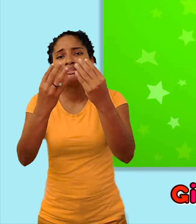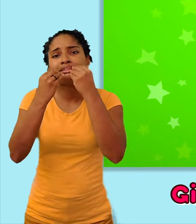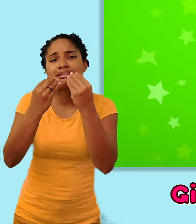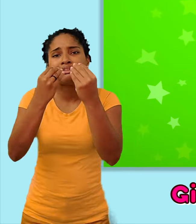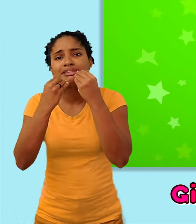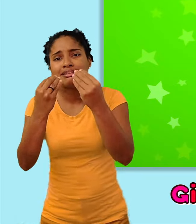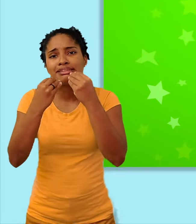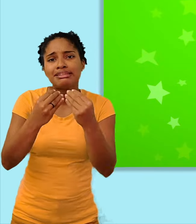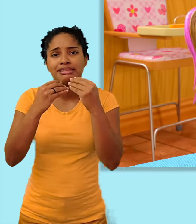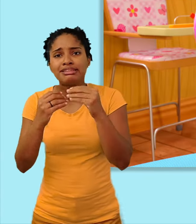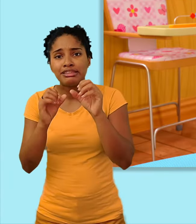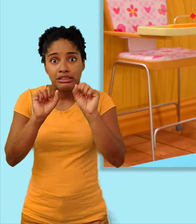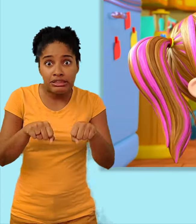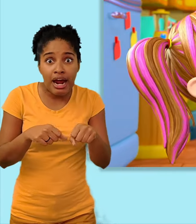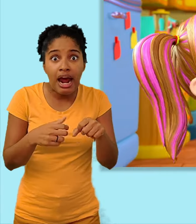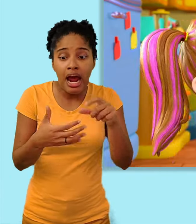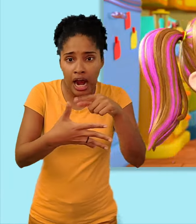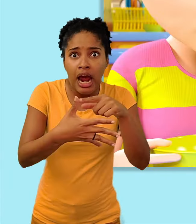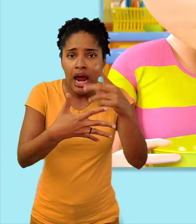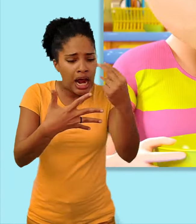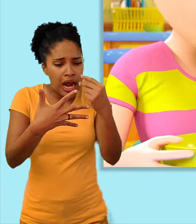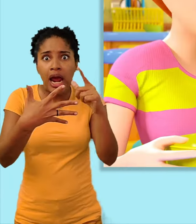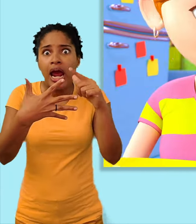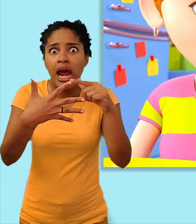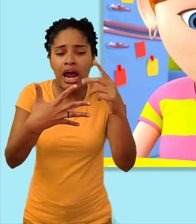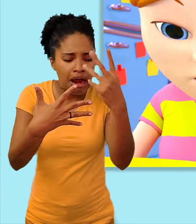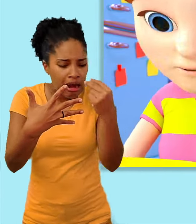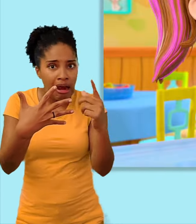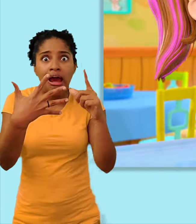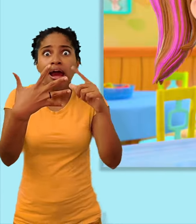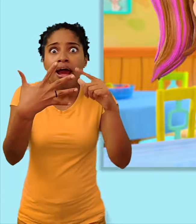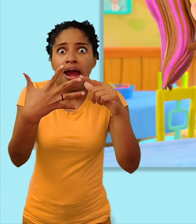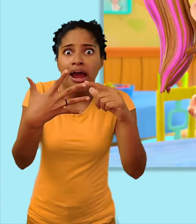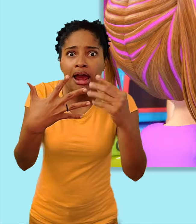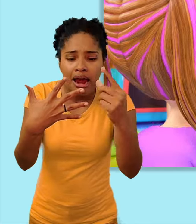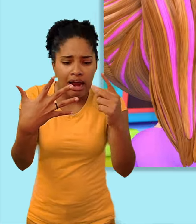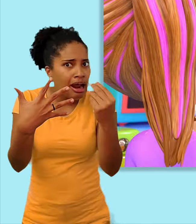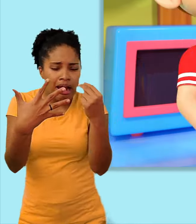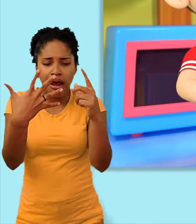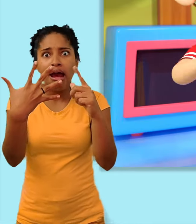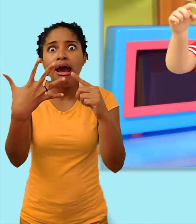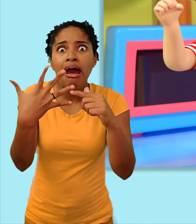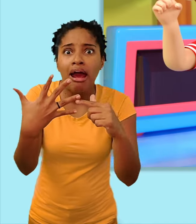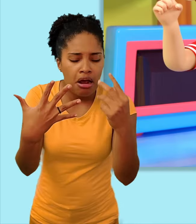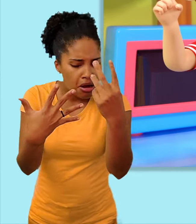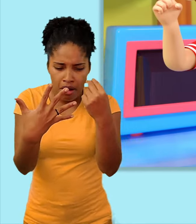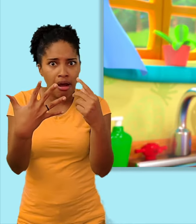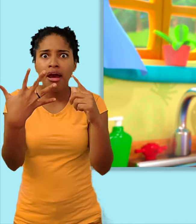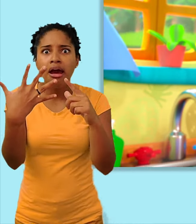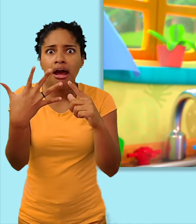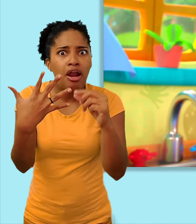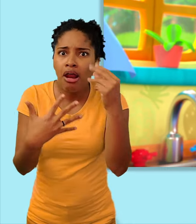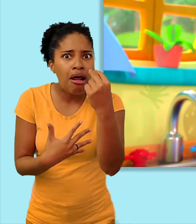Give me something yummy. Can I have a... No. Can I have a... No. Can I have a... No. Can I have a...